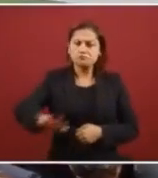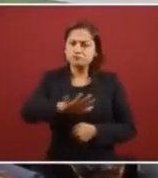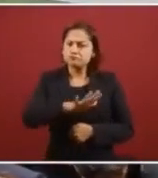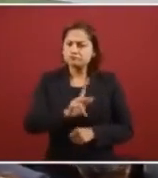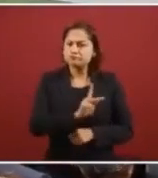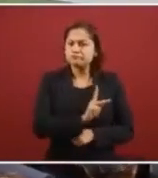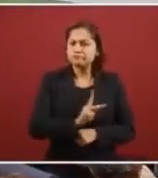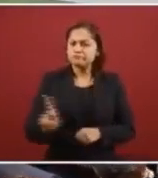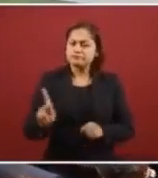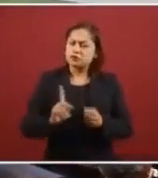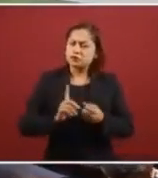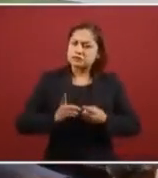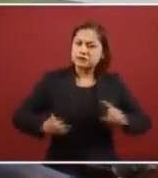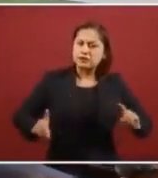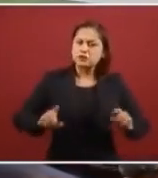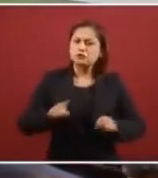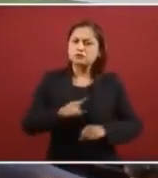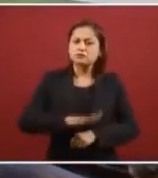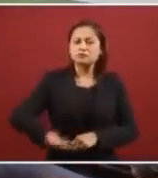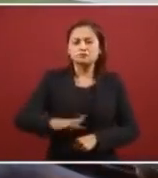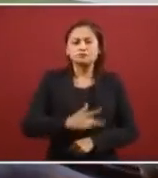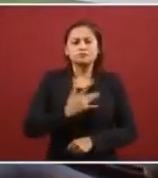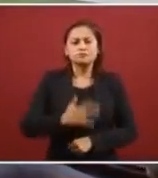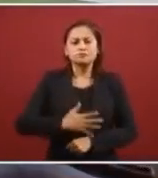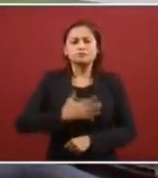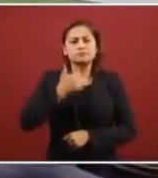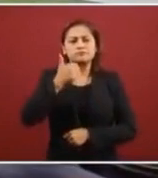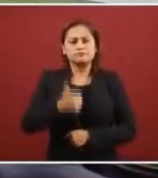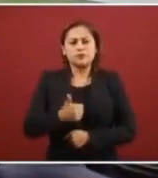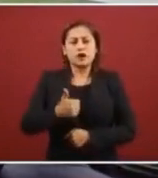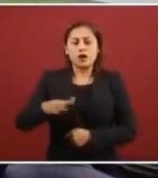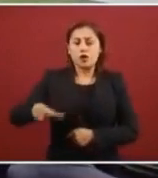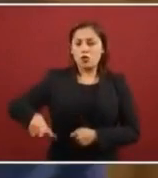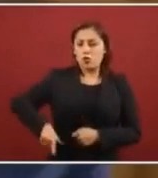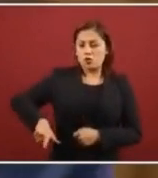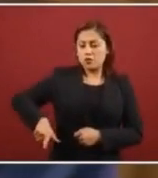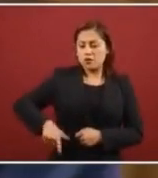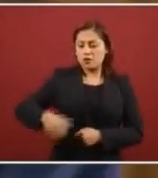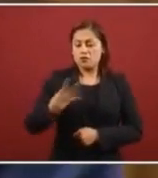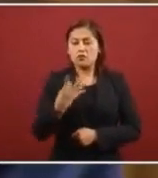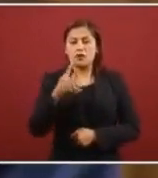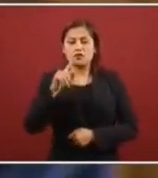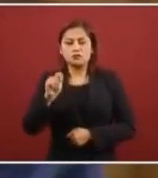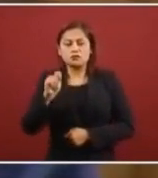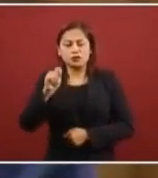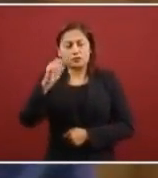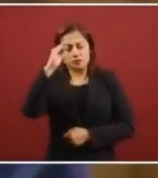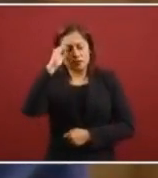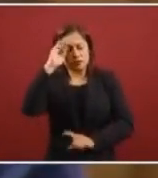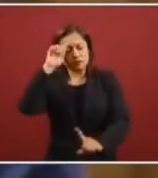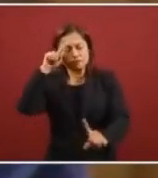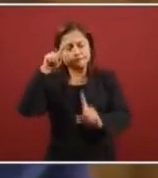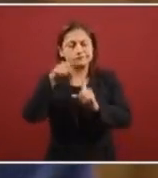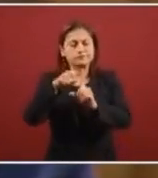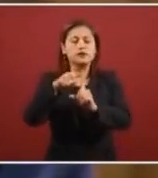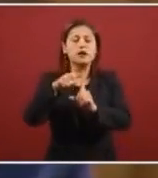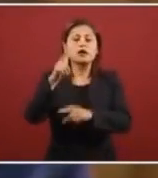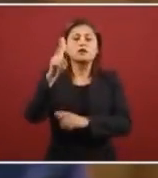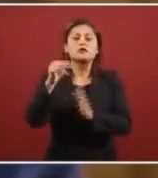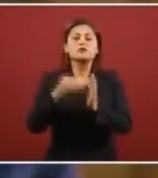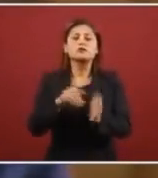and the objective that is most important for this government and the fourth transformation is that in